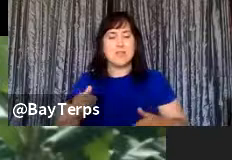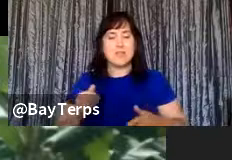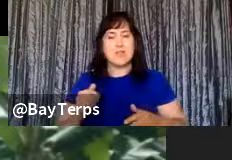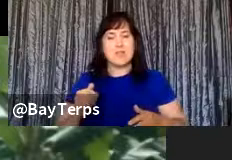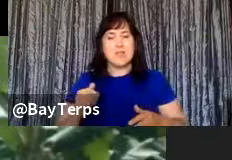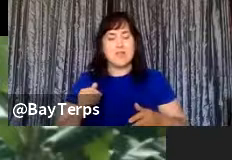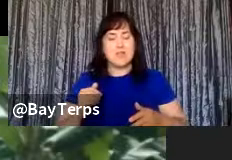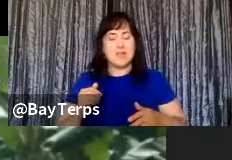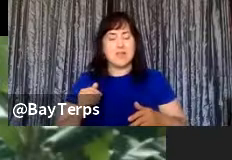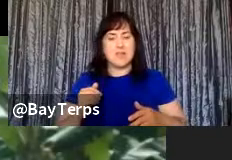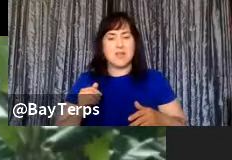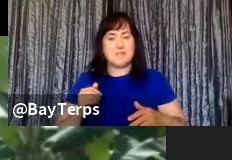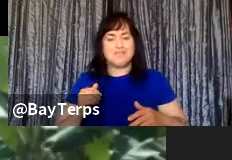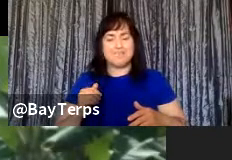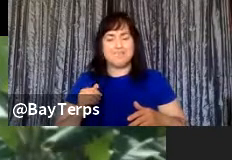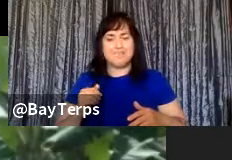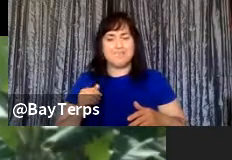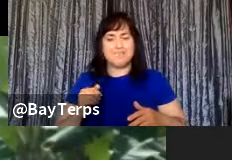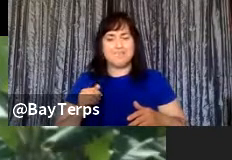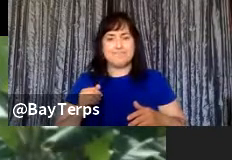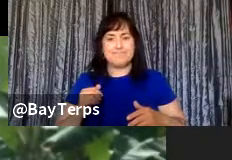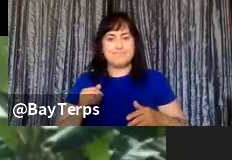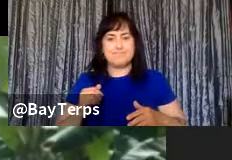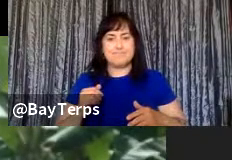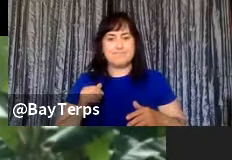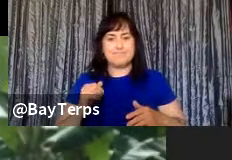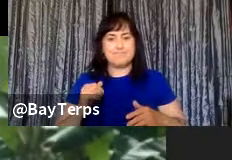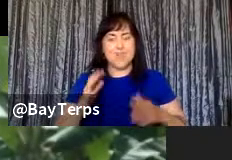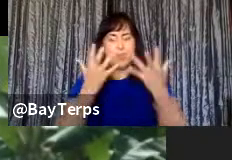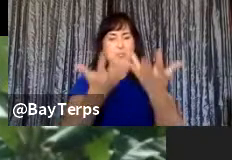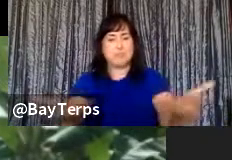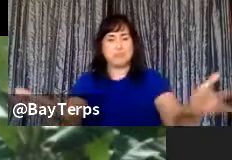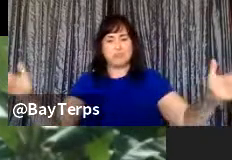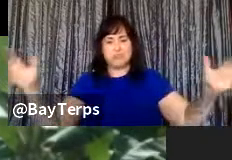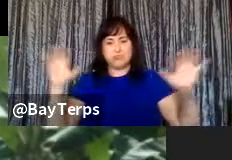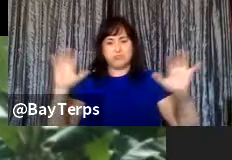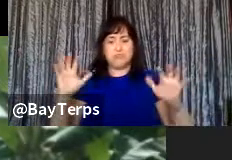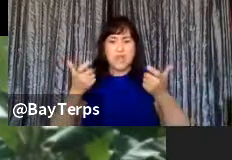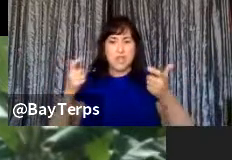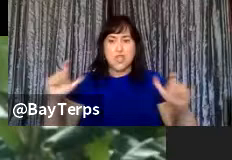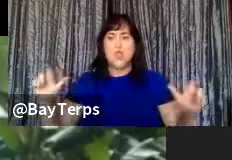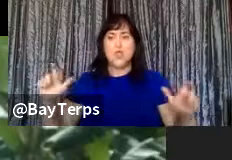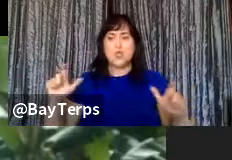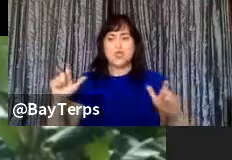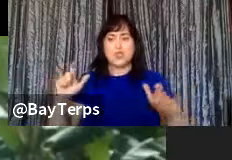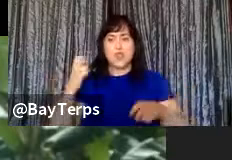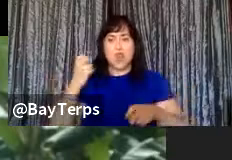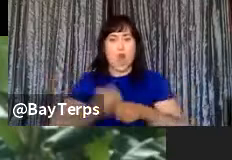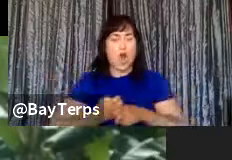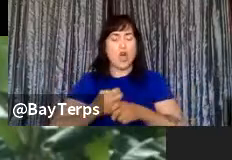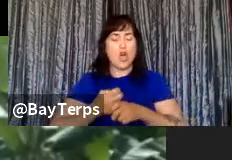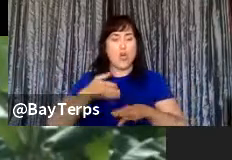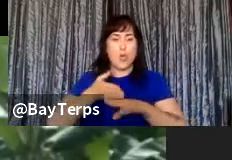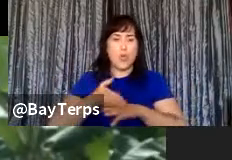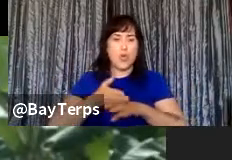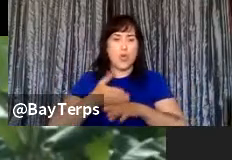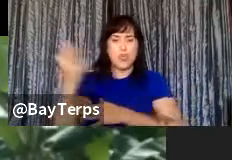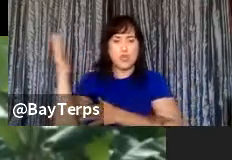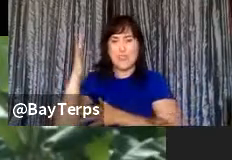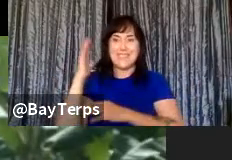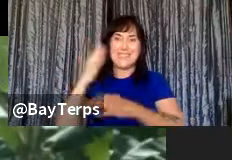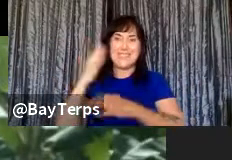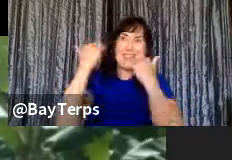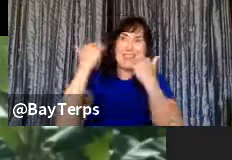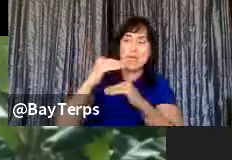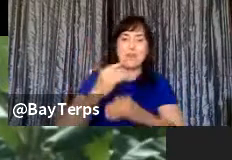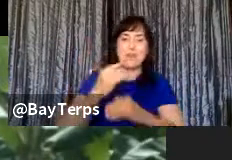would literally be surrounded by huge tropical hardwoods. They would be limiting the amount of light coming through. So almost like,